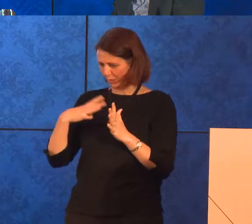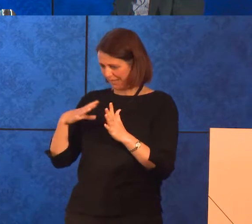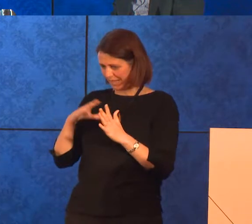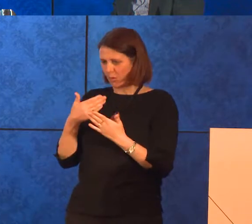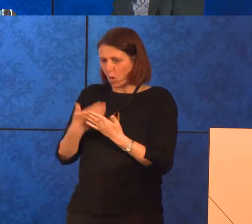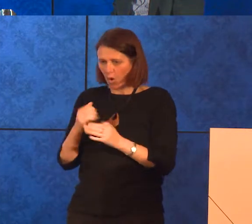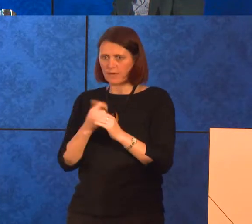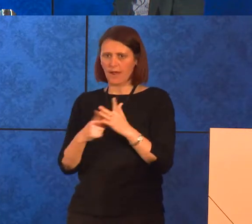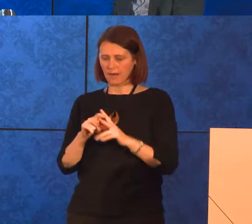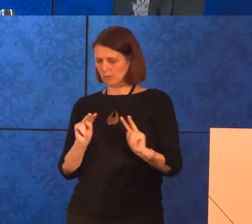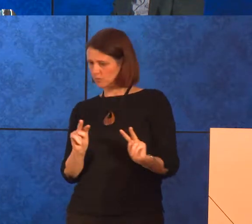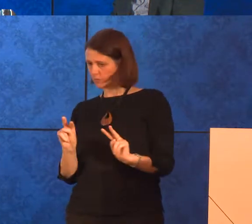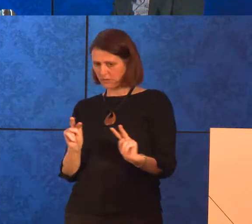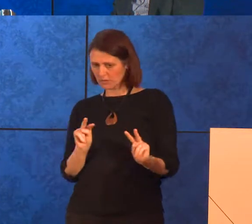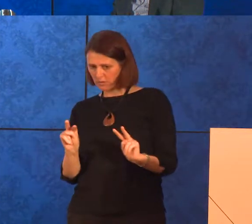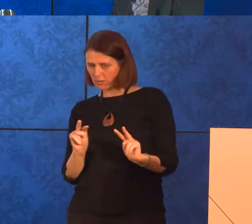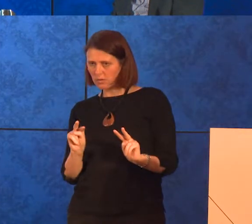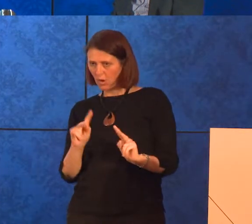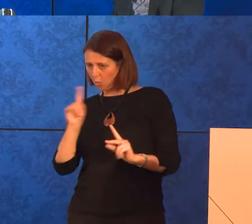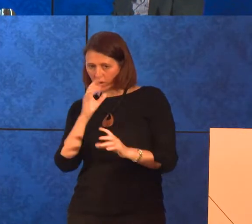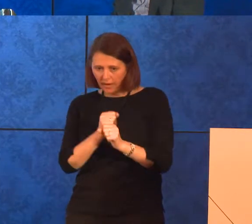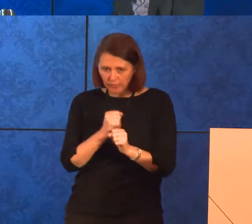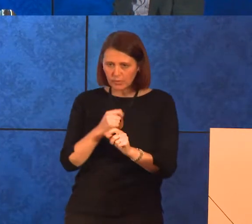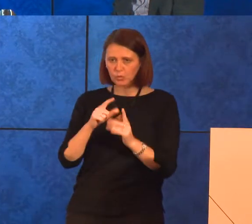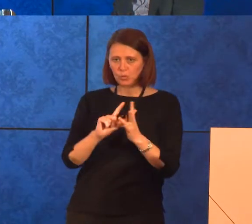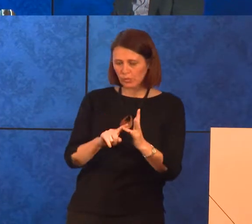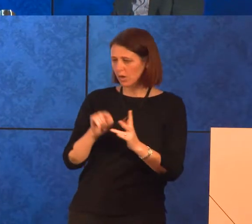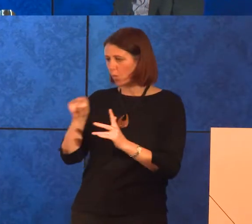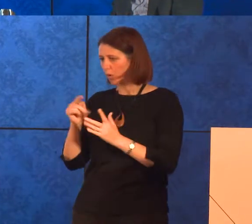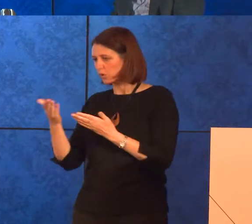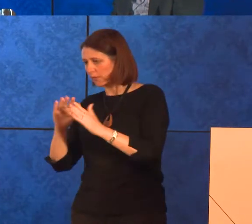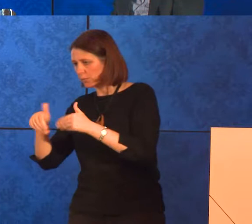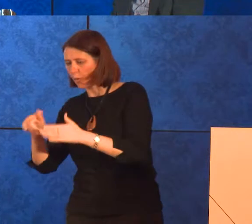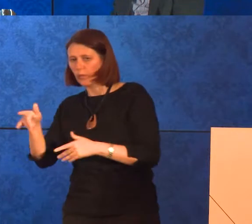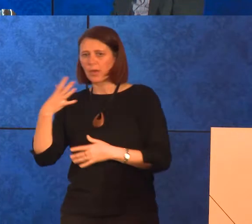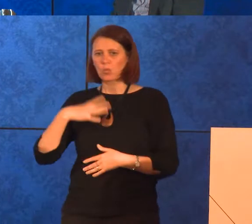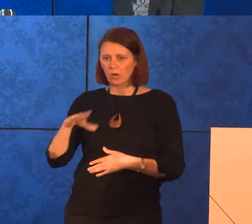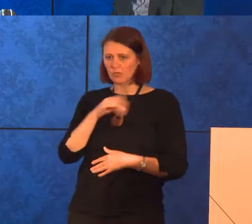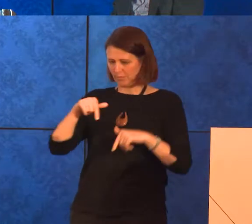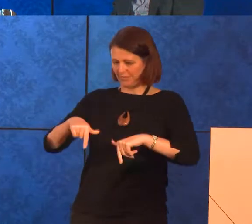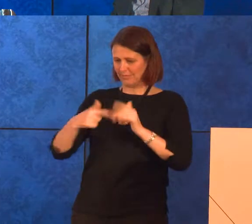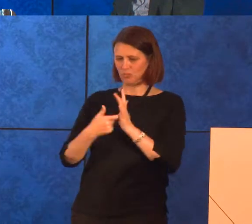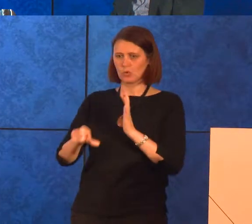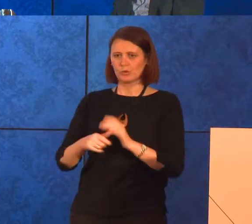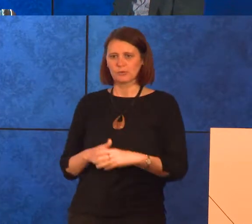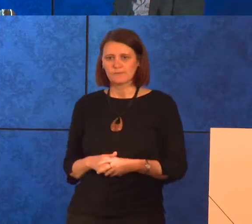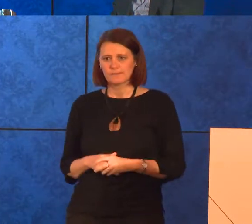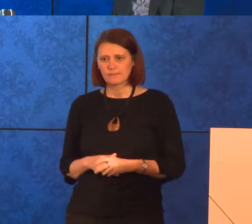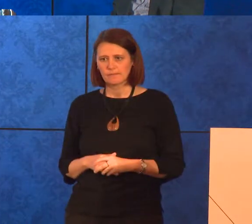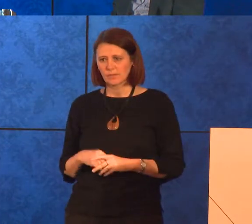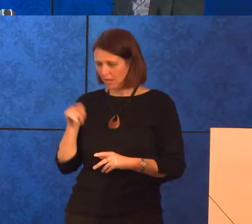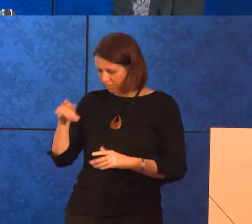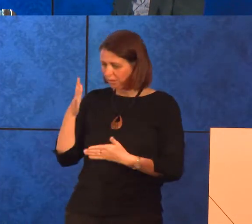about what government and what service providers are going to want out of this Royal Commission. They're going